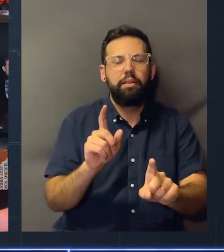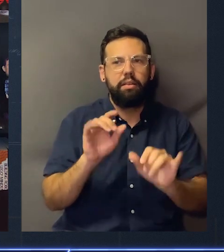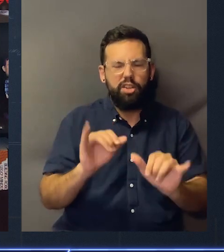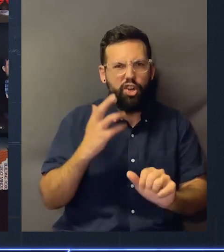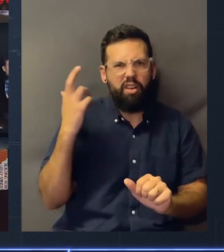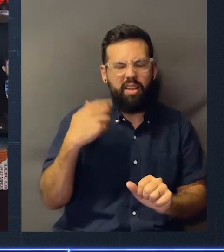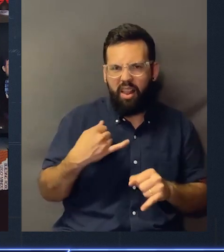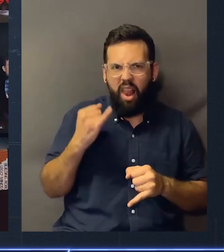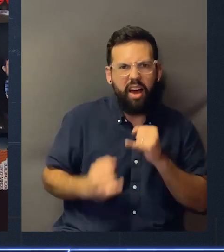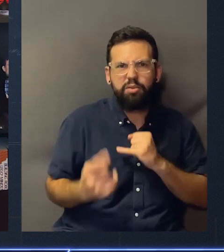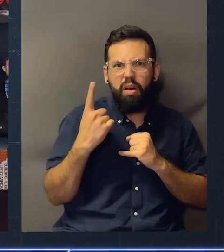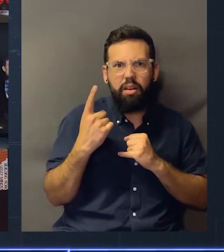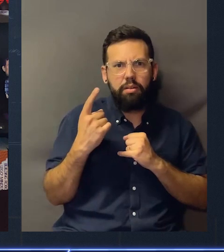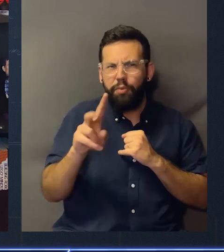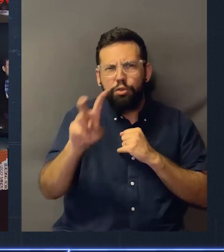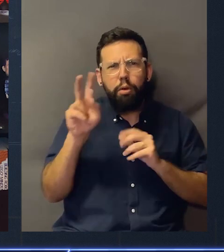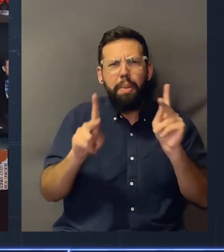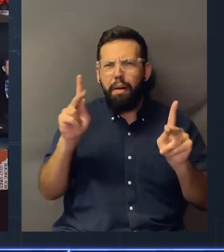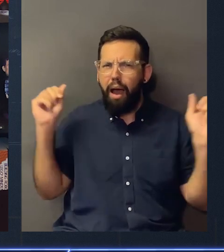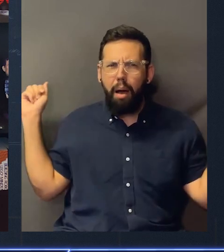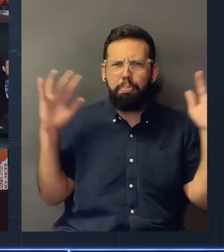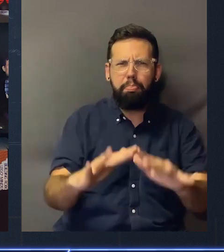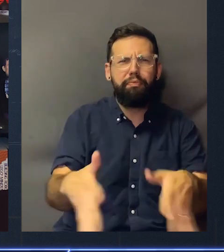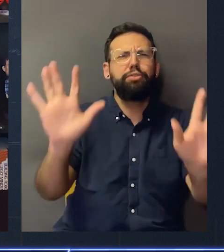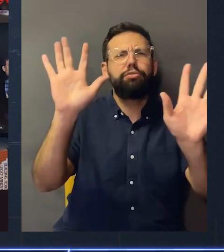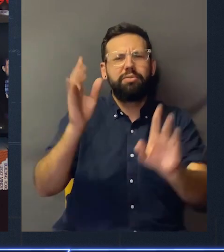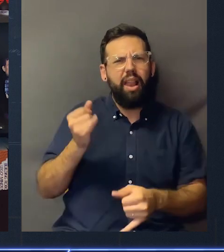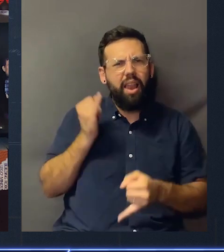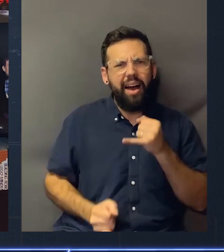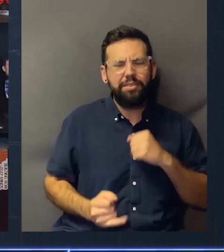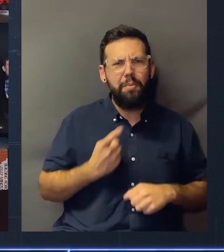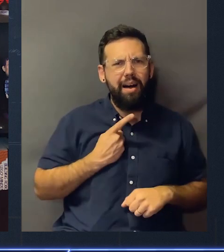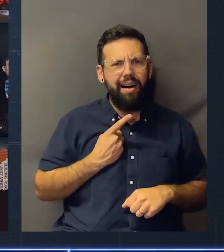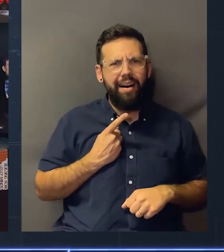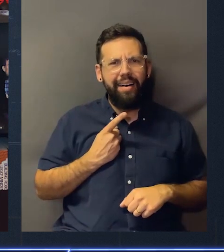I was the last of the 200. I am all alone. This is the end